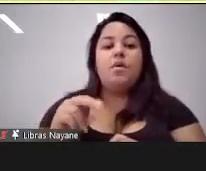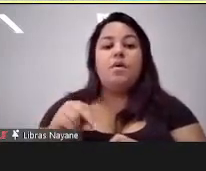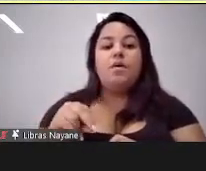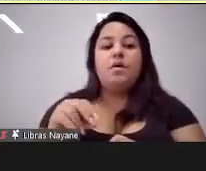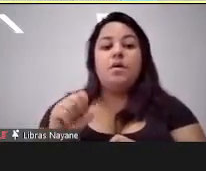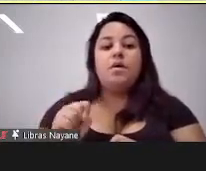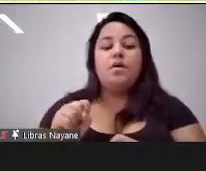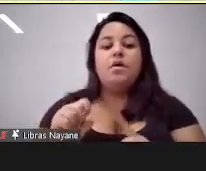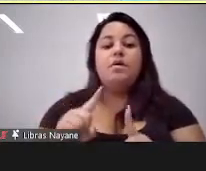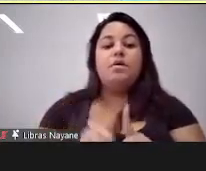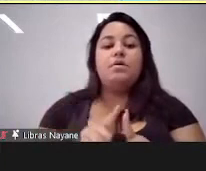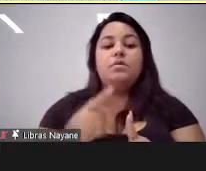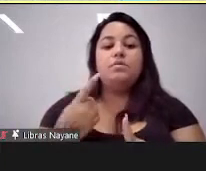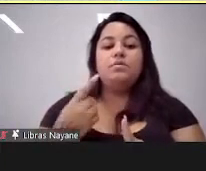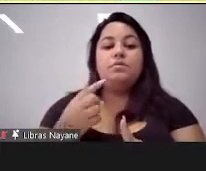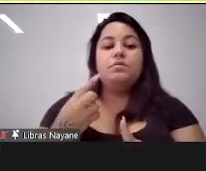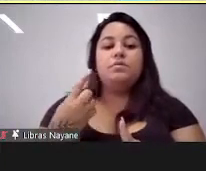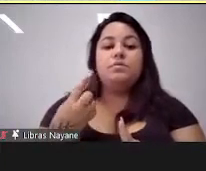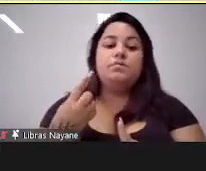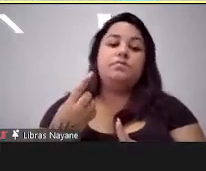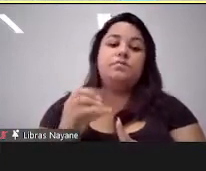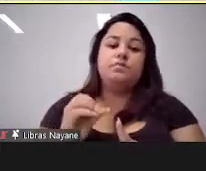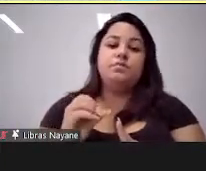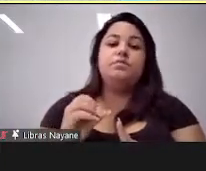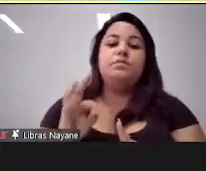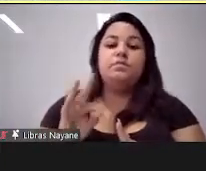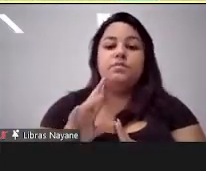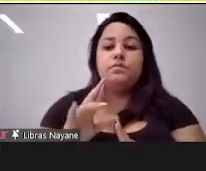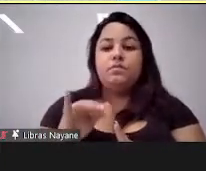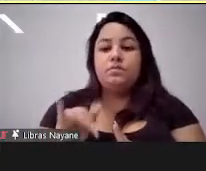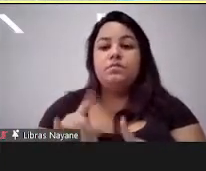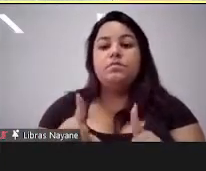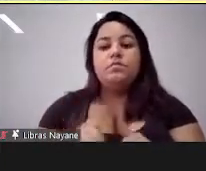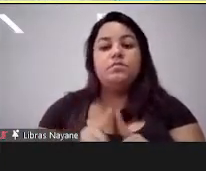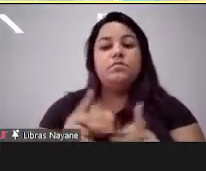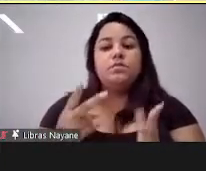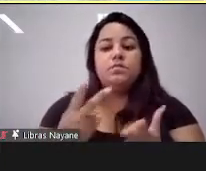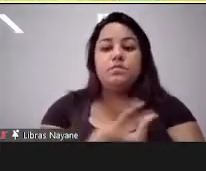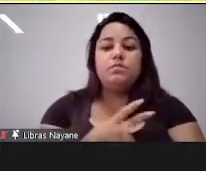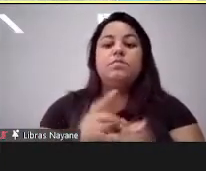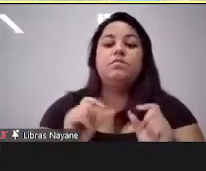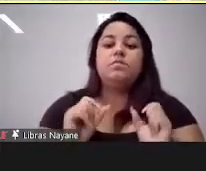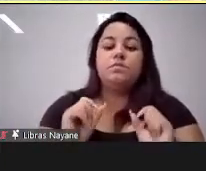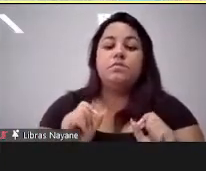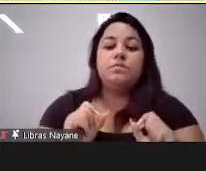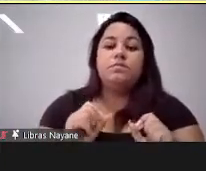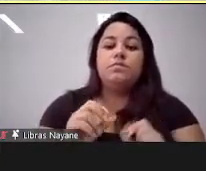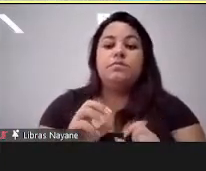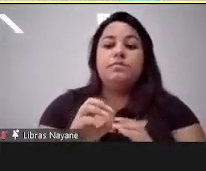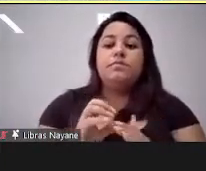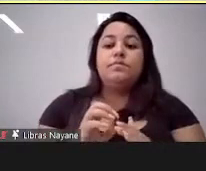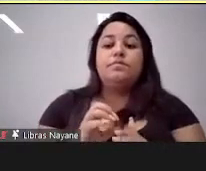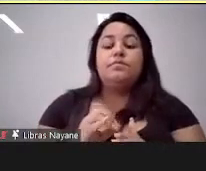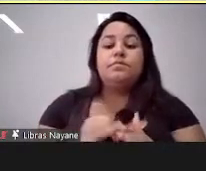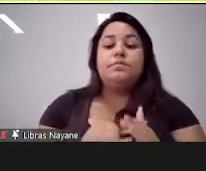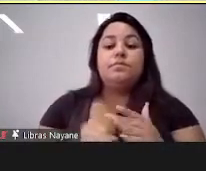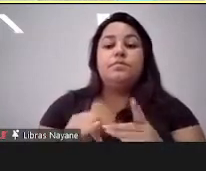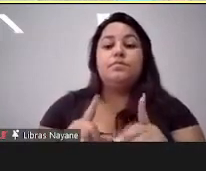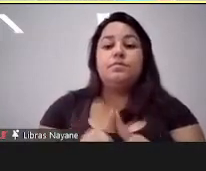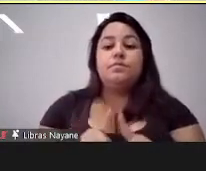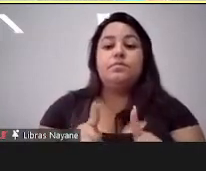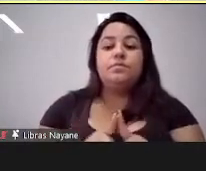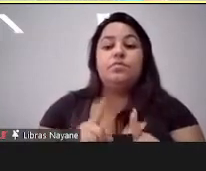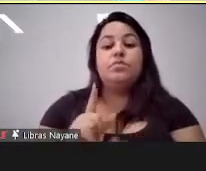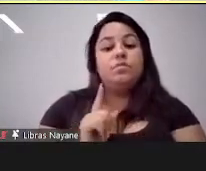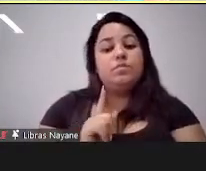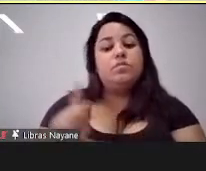100 billion over 1,100 plans. All these